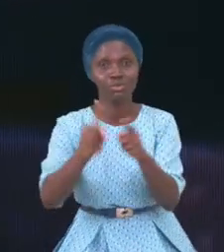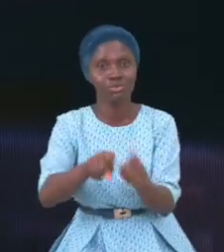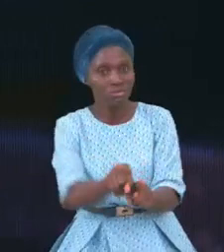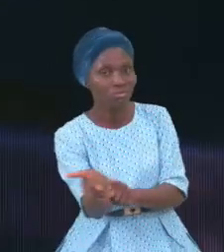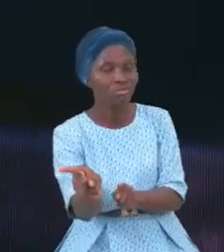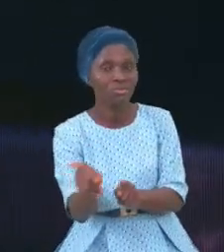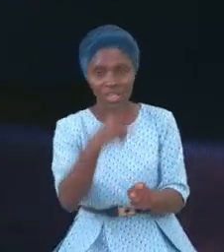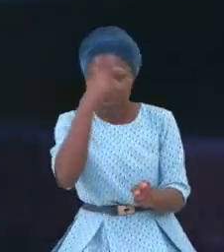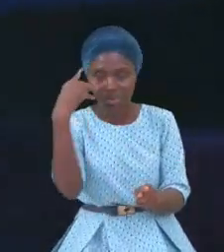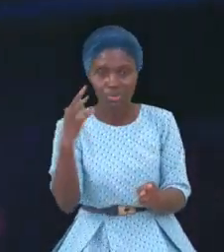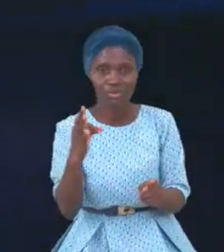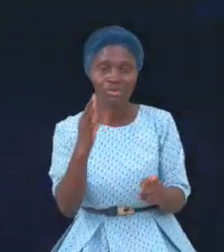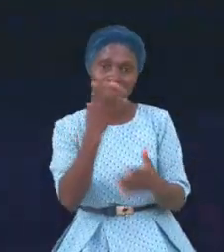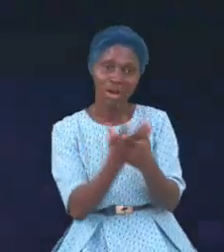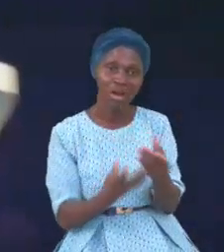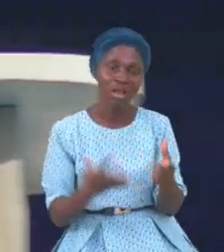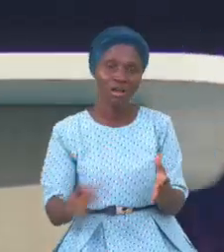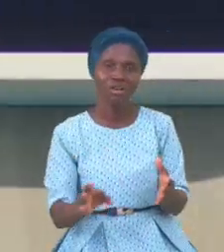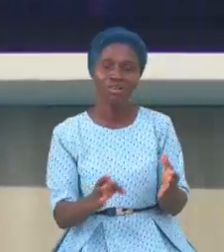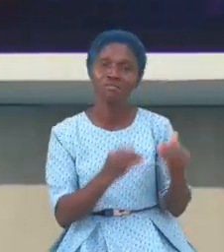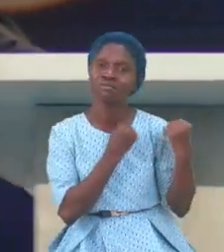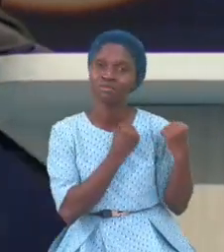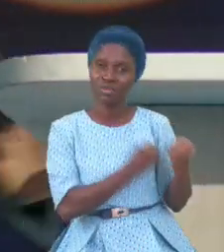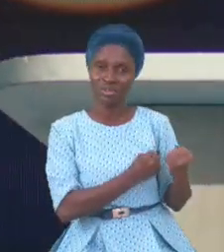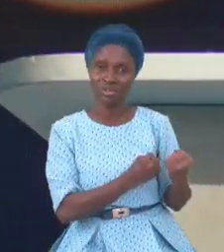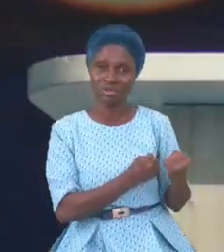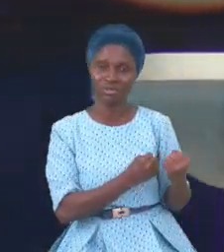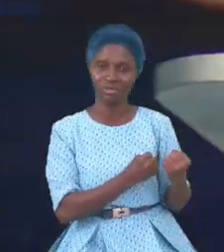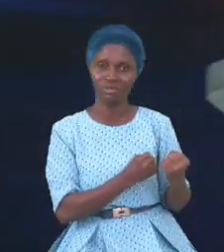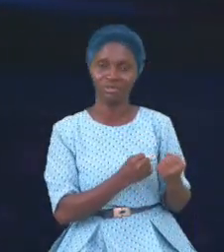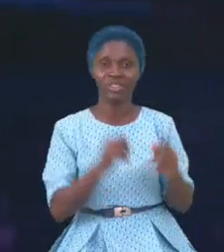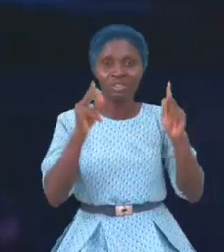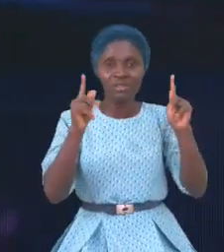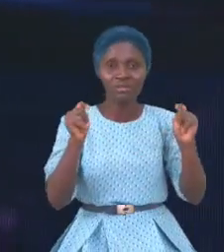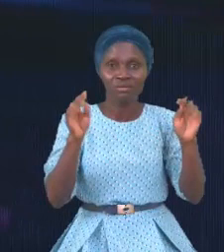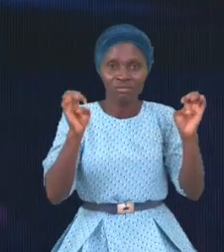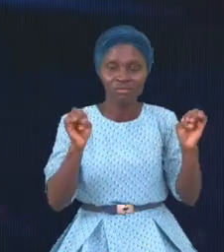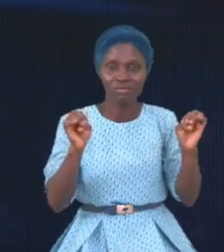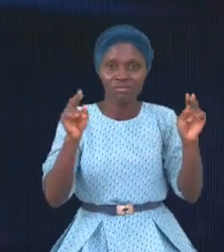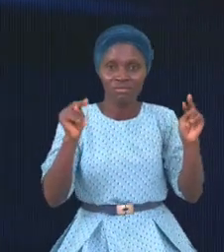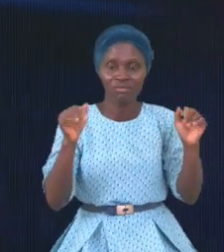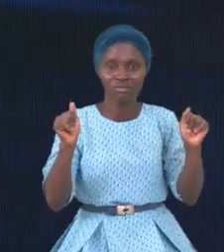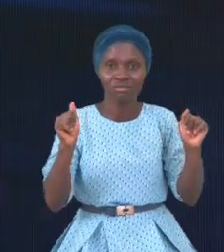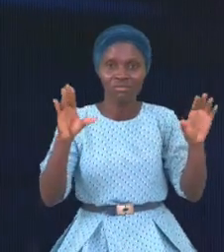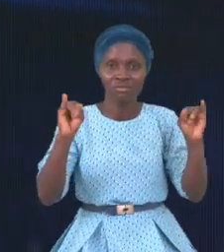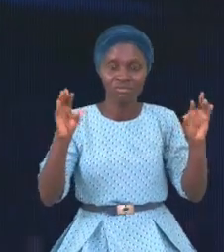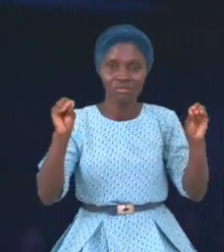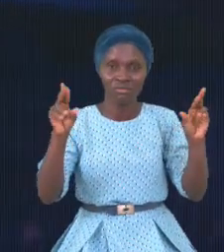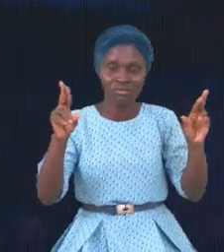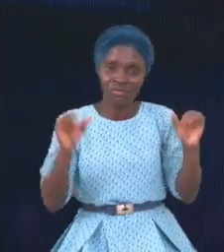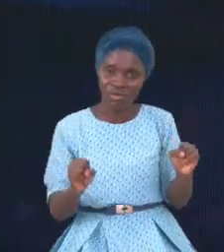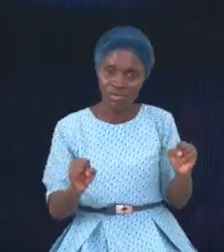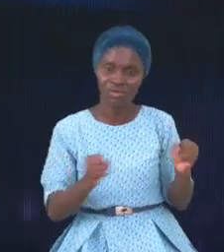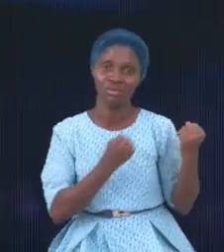of courage. Tenacious courage. The bulldog and the courageous